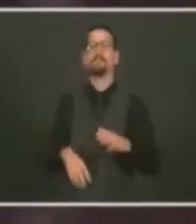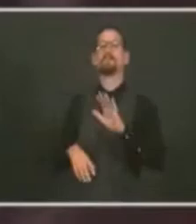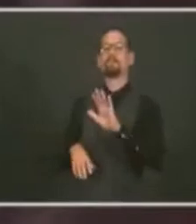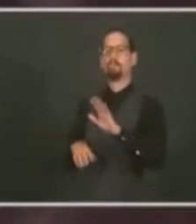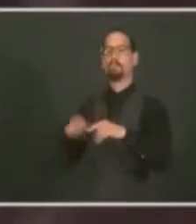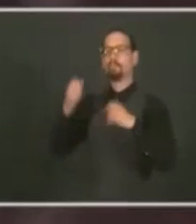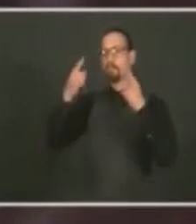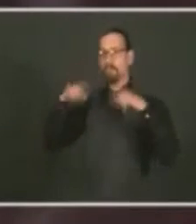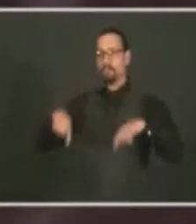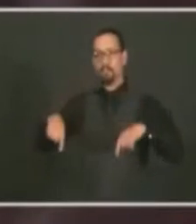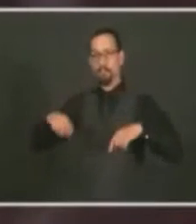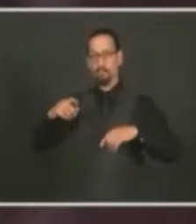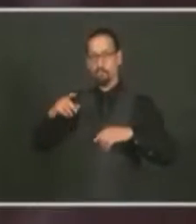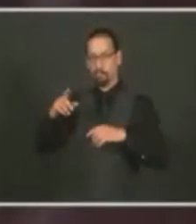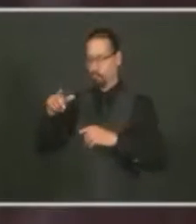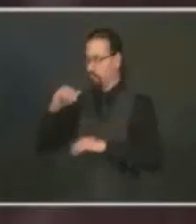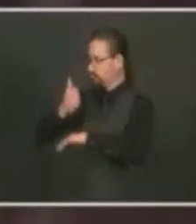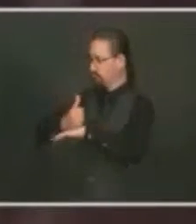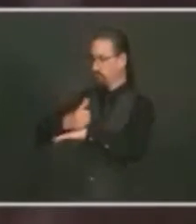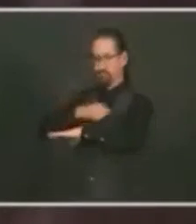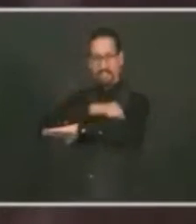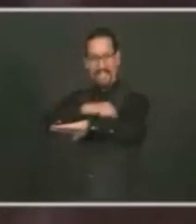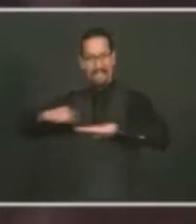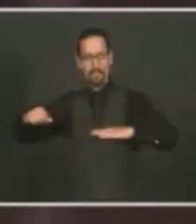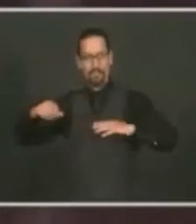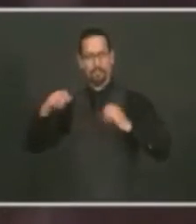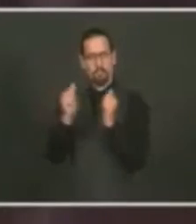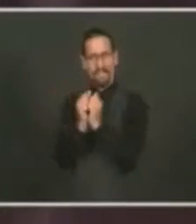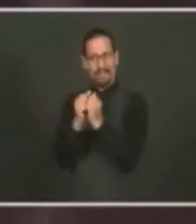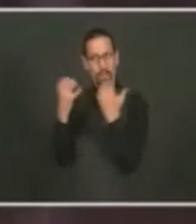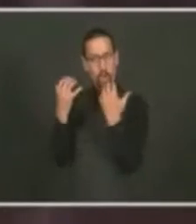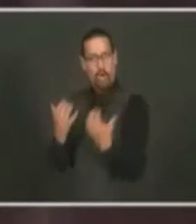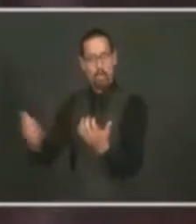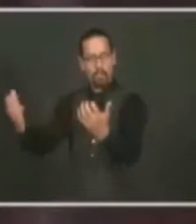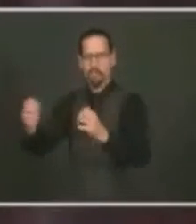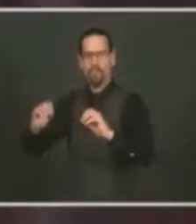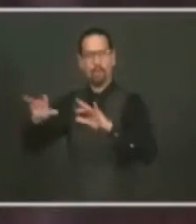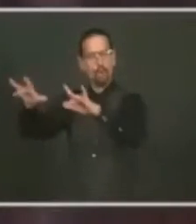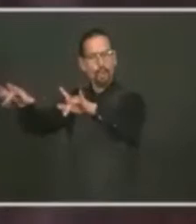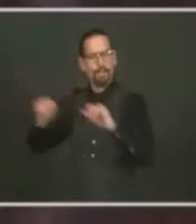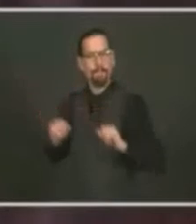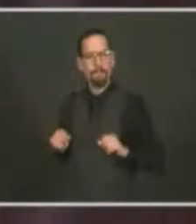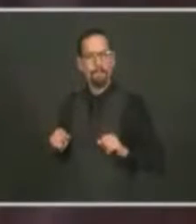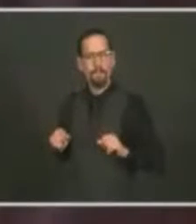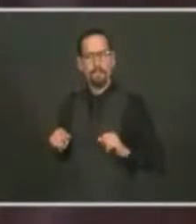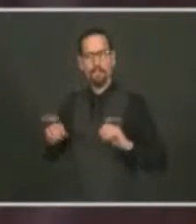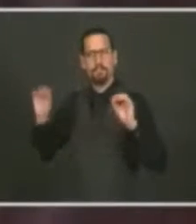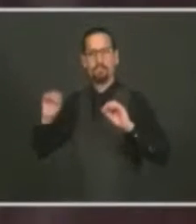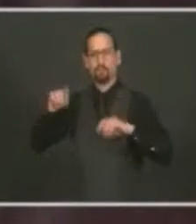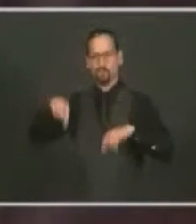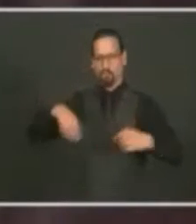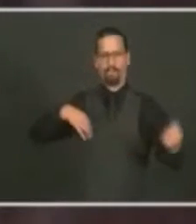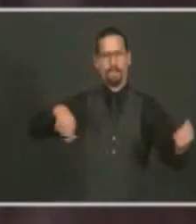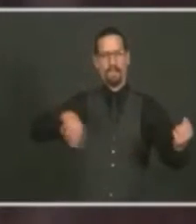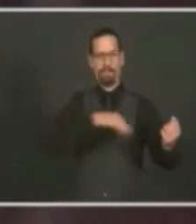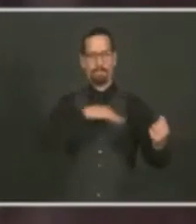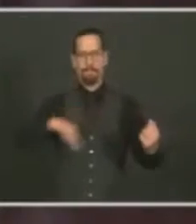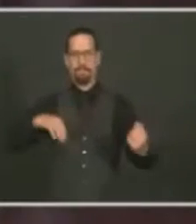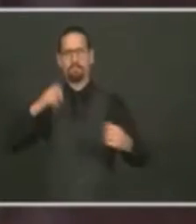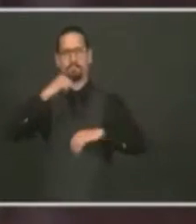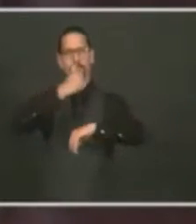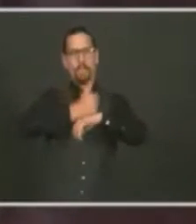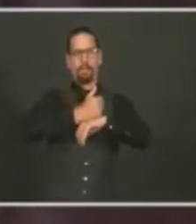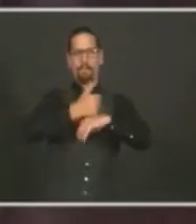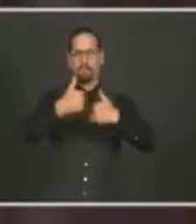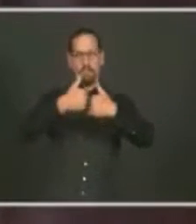It was a small performance behind stage, and it was streamed out. So look, we got to get the kids in